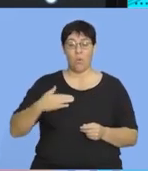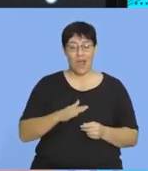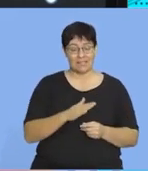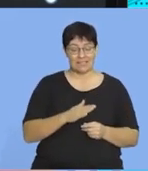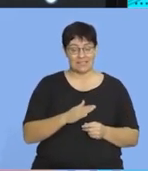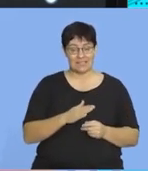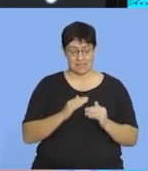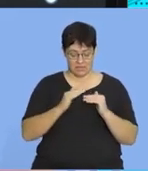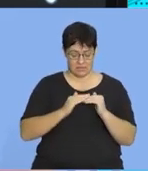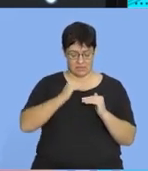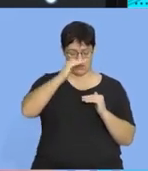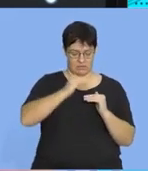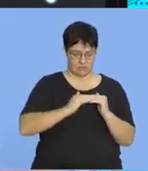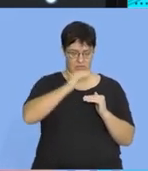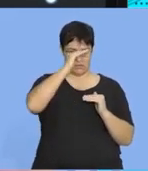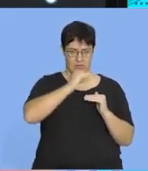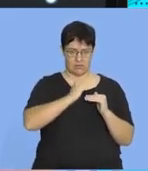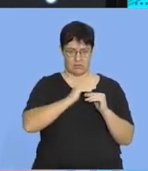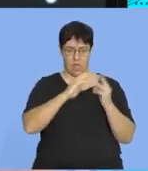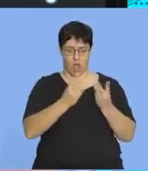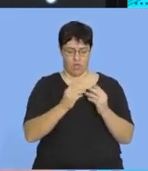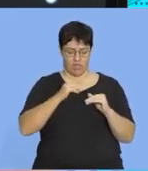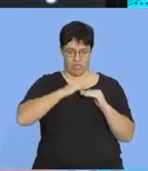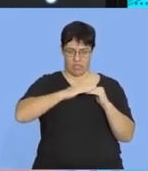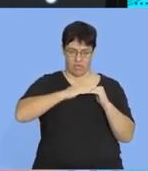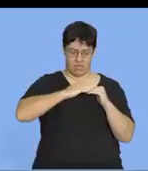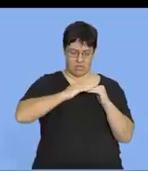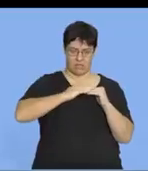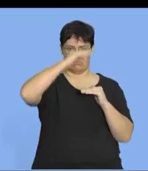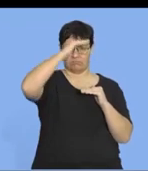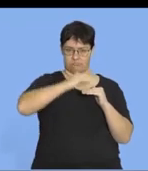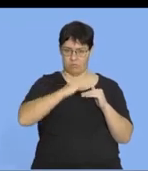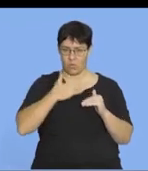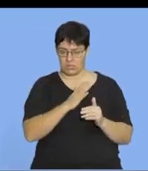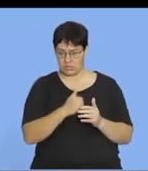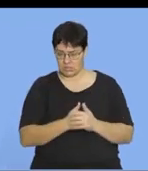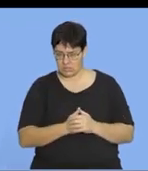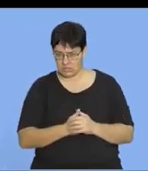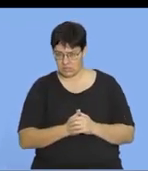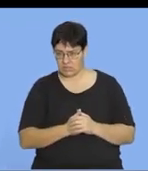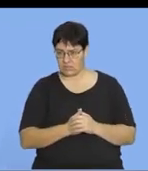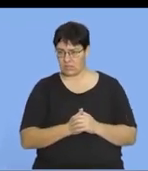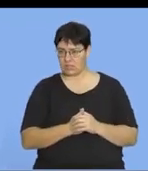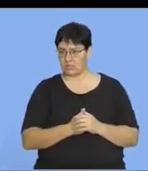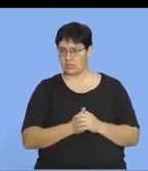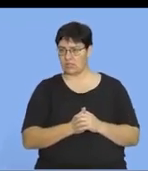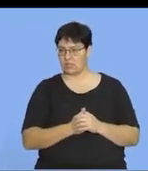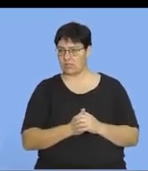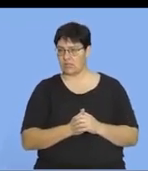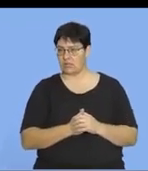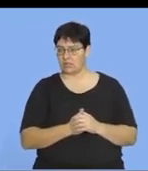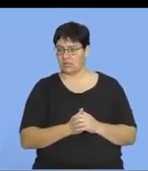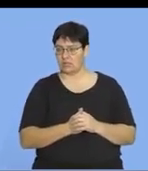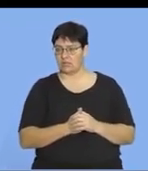the distance above the surface. If we go back here, oh wait, there it's